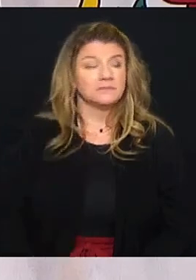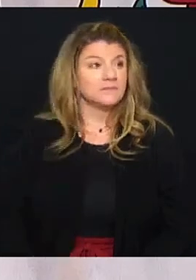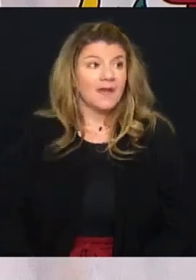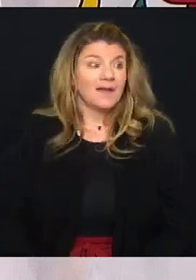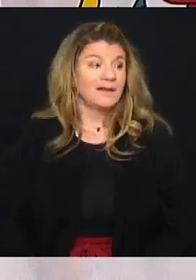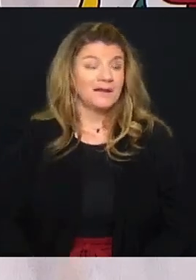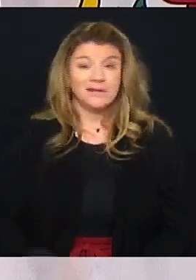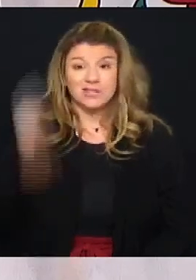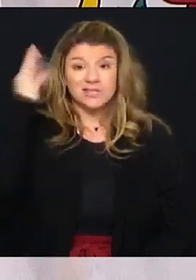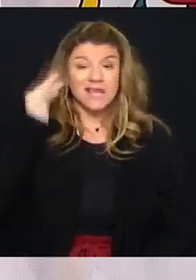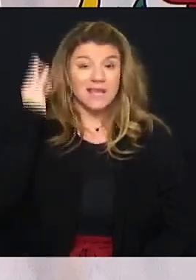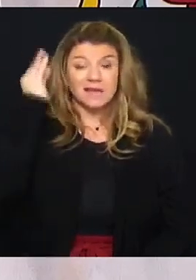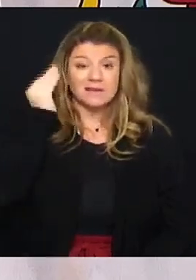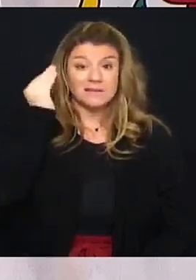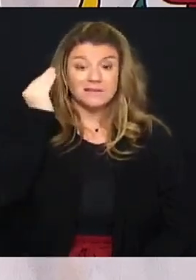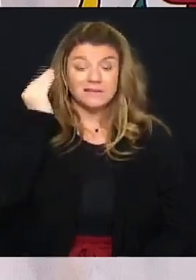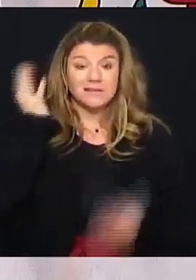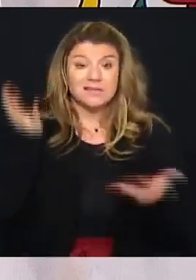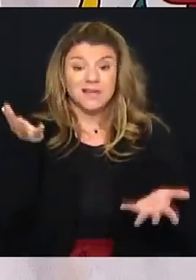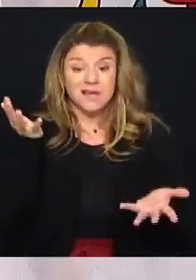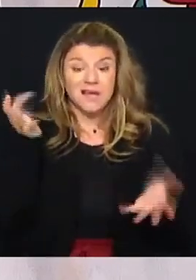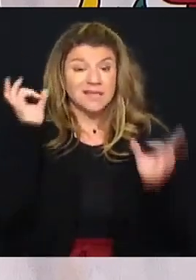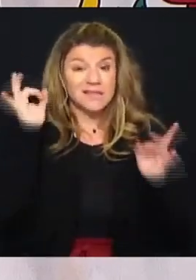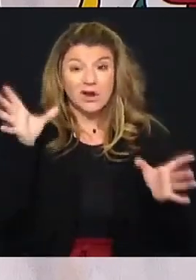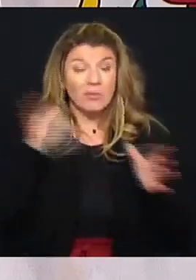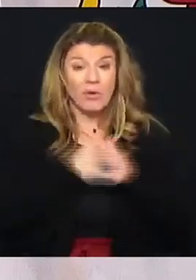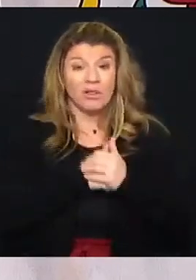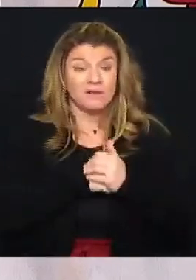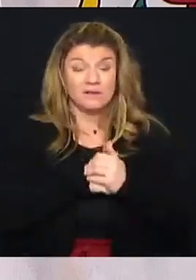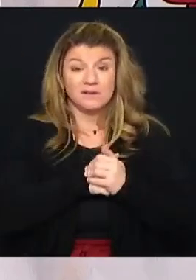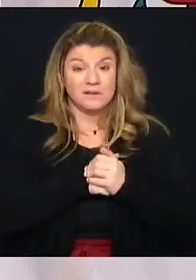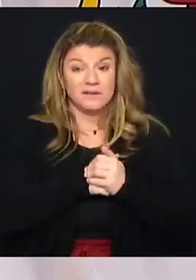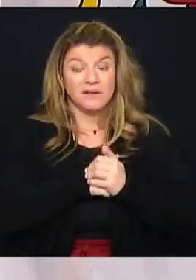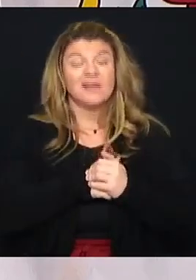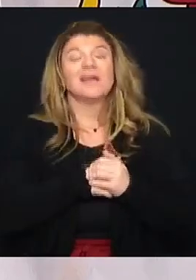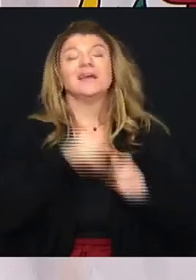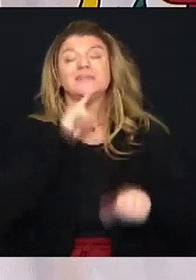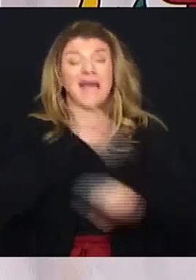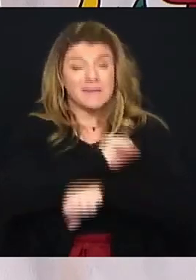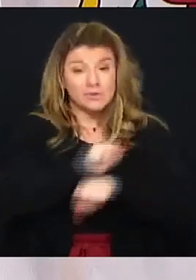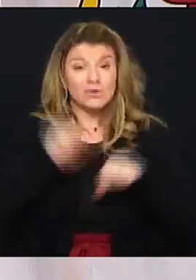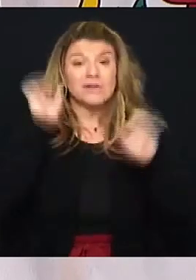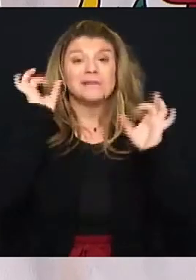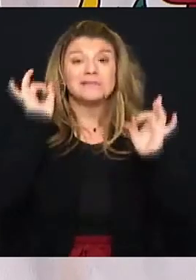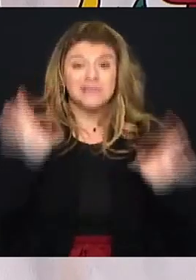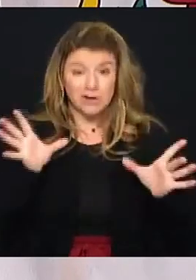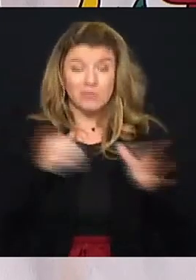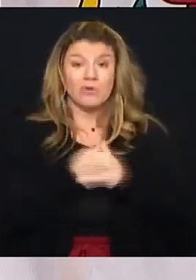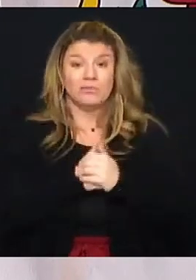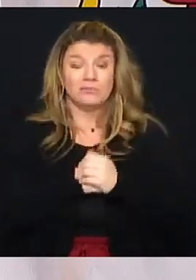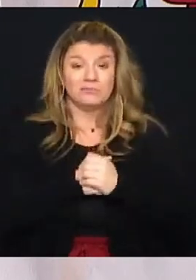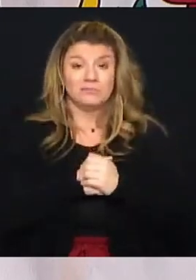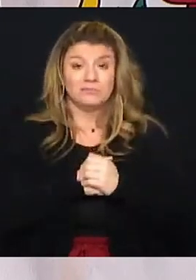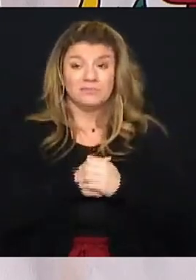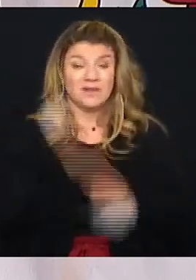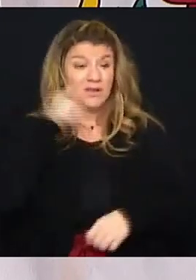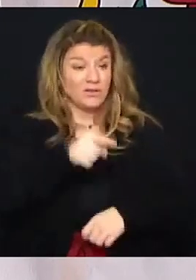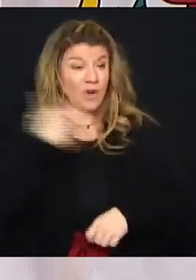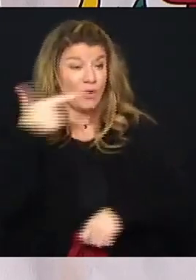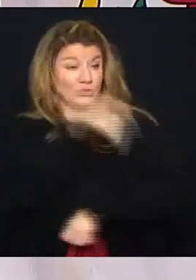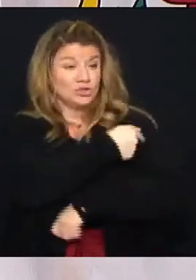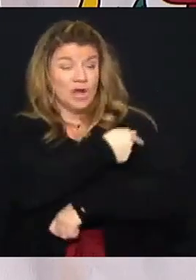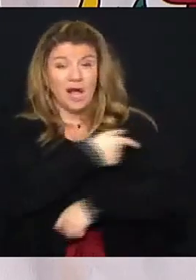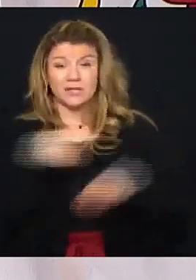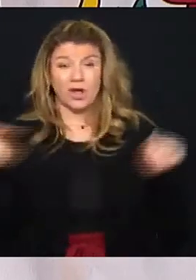Just think, it's just terrible. It is absolutely terrible. Those shots are